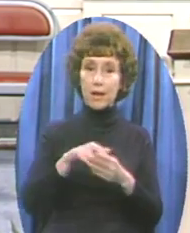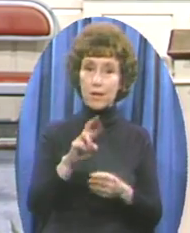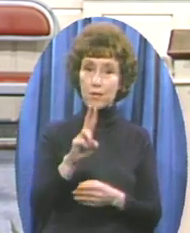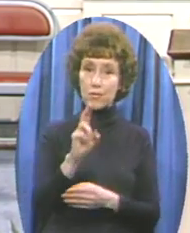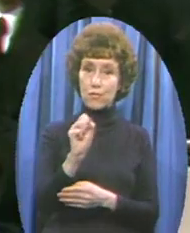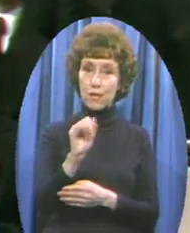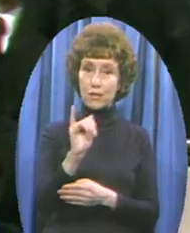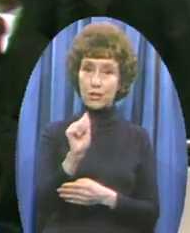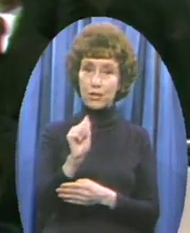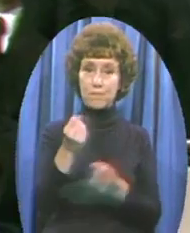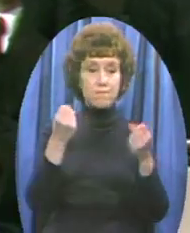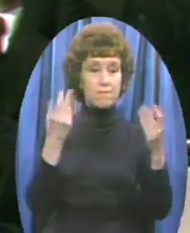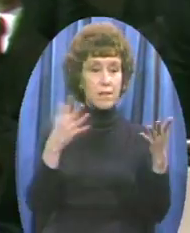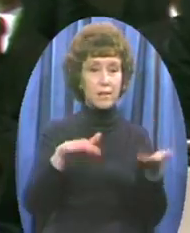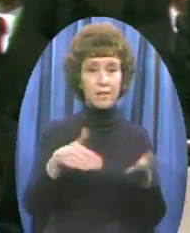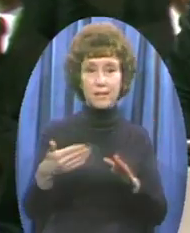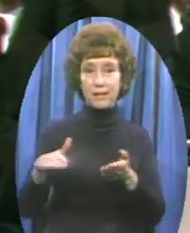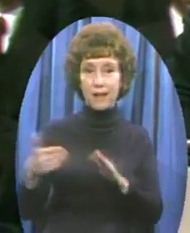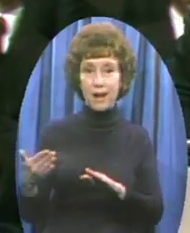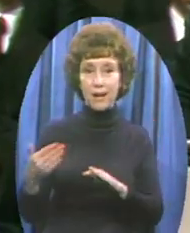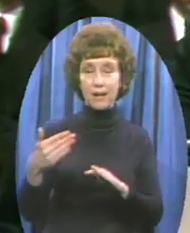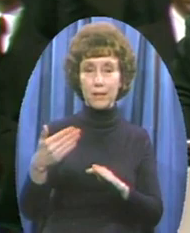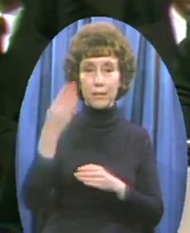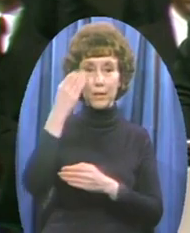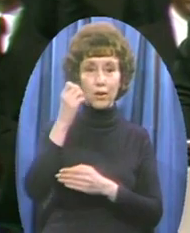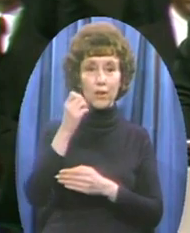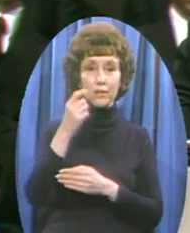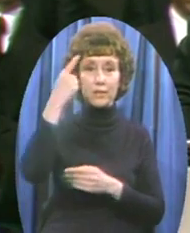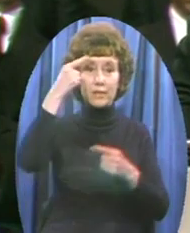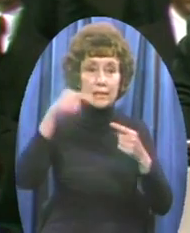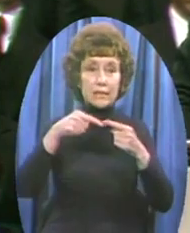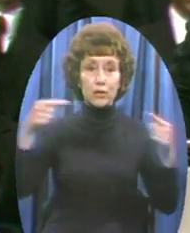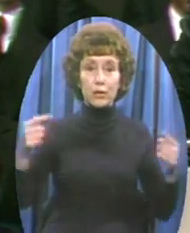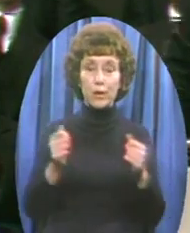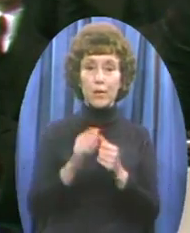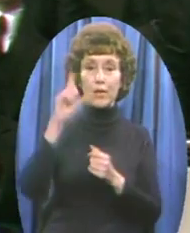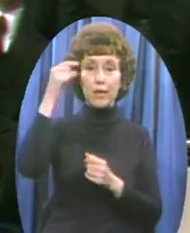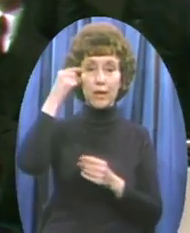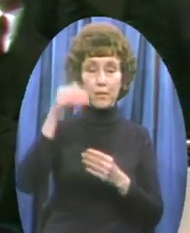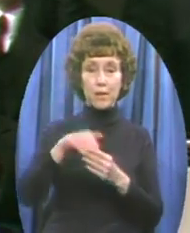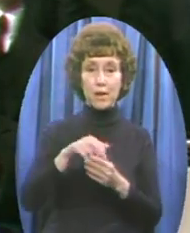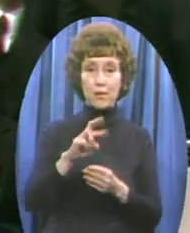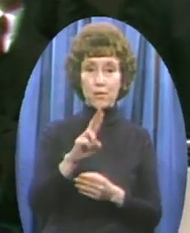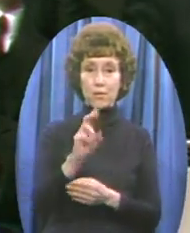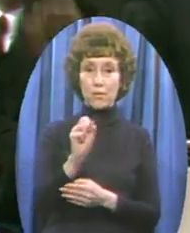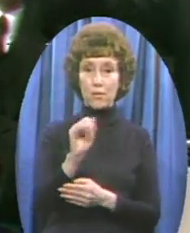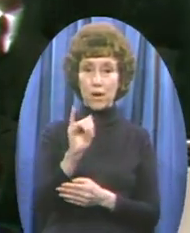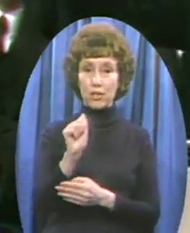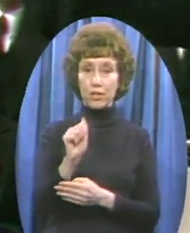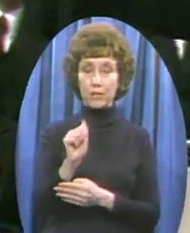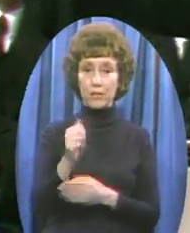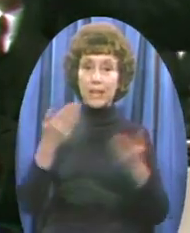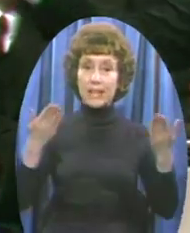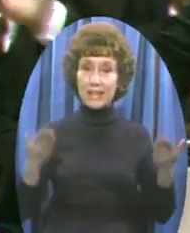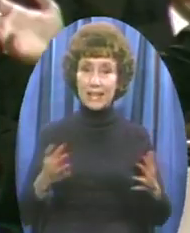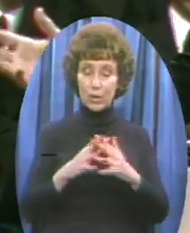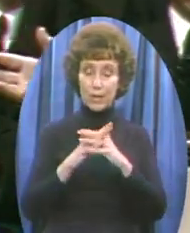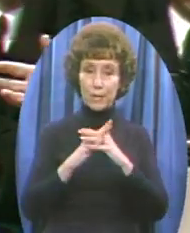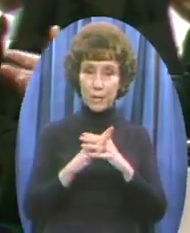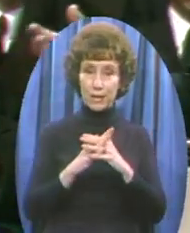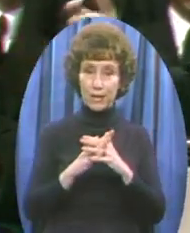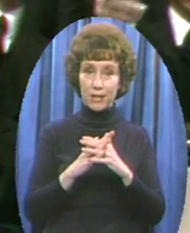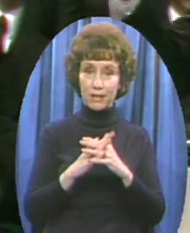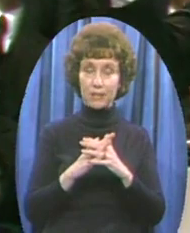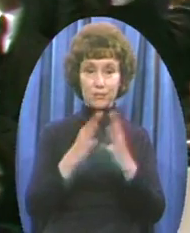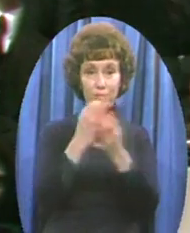with the government. We're visiting all 50 state capitals with I Love America rallies. We meet on the steps. The governors join us